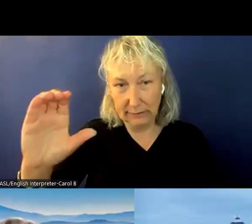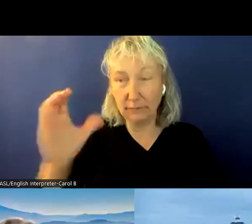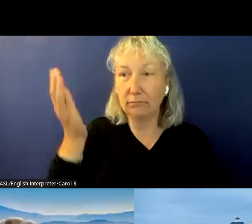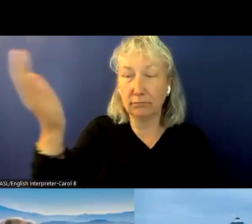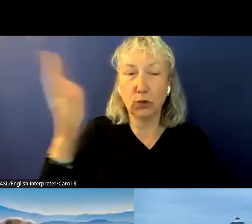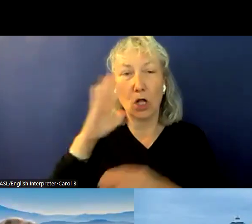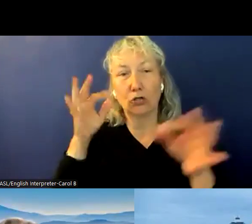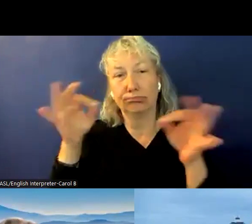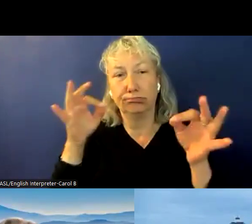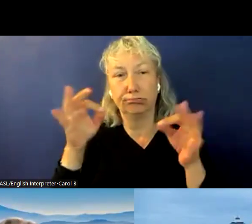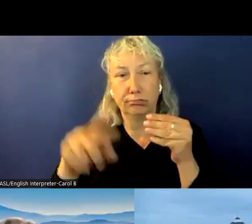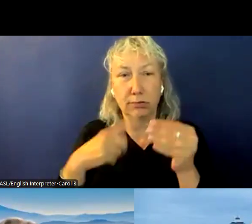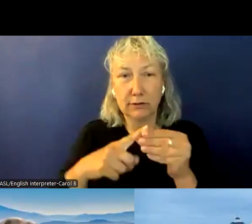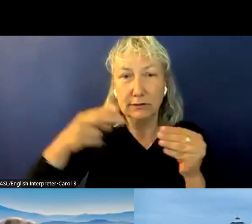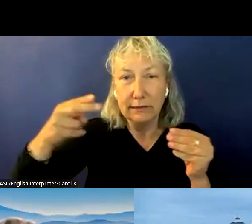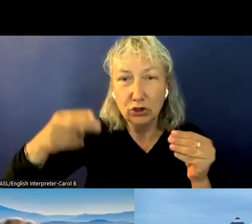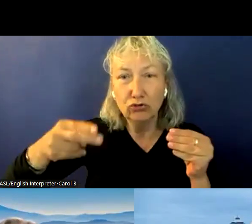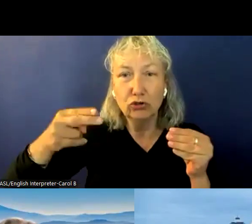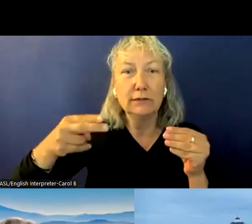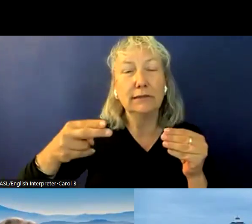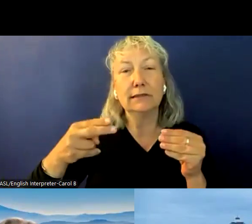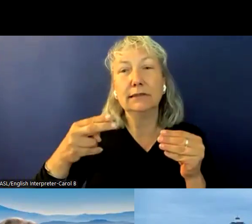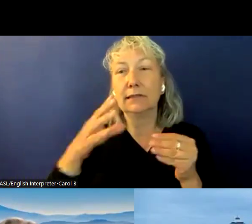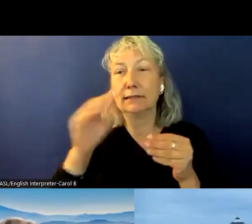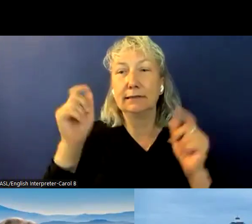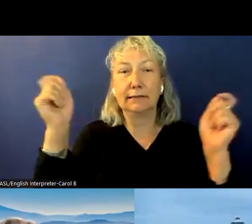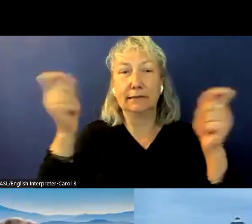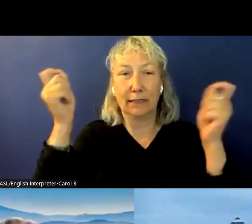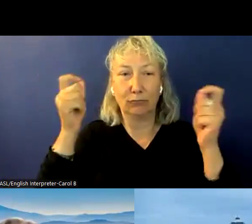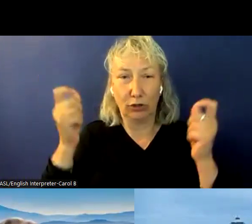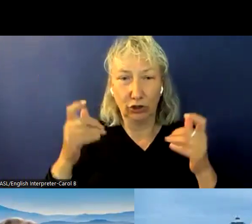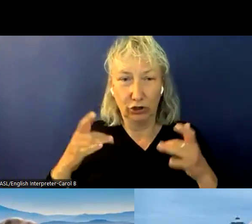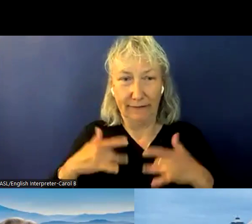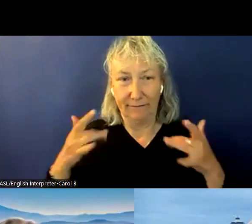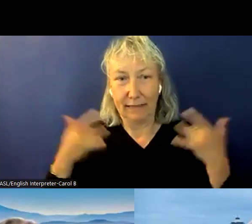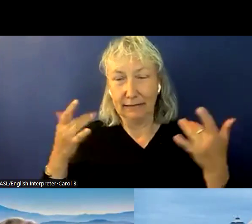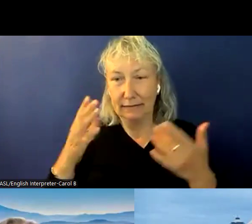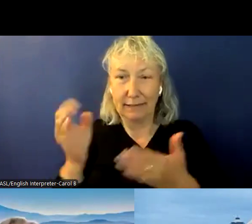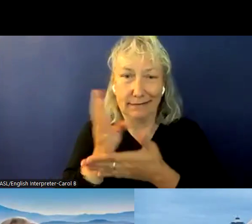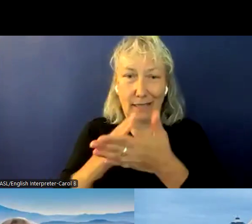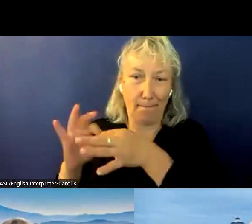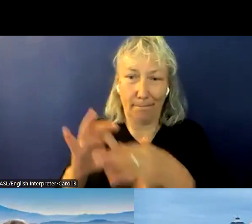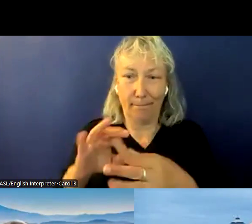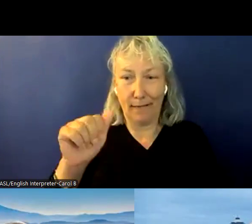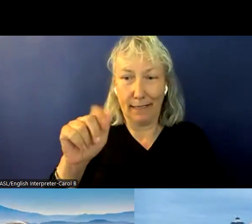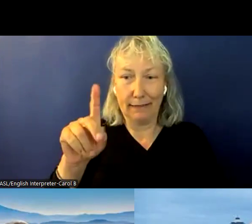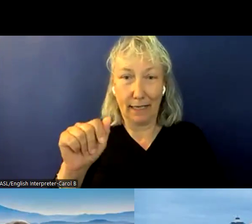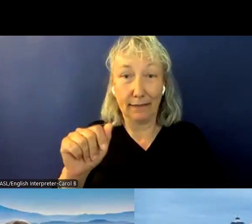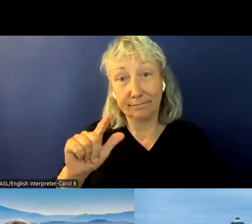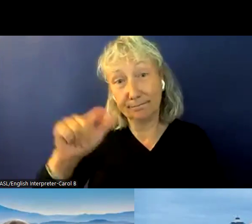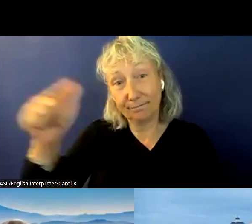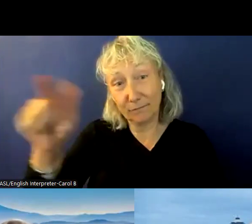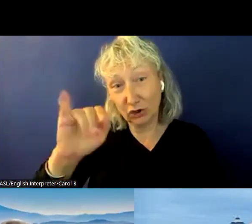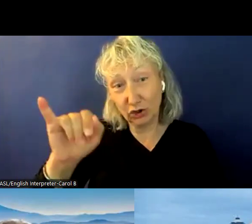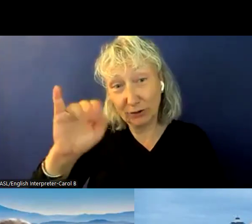little bit about the history of the celebration event overall and some of the ADA. So Jim, over to you.